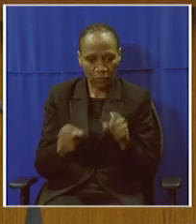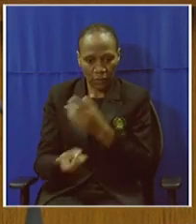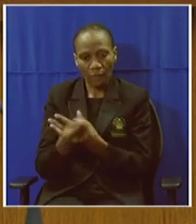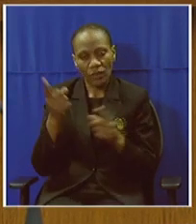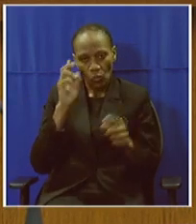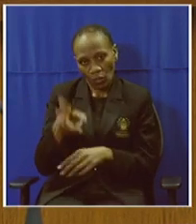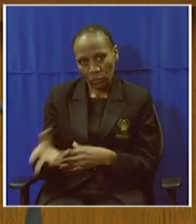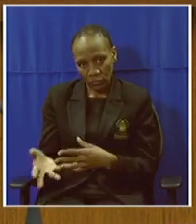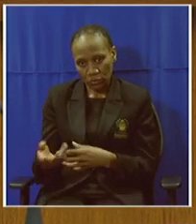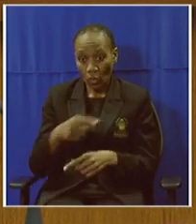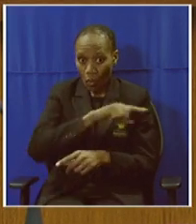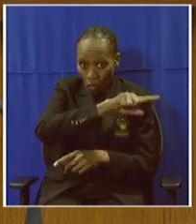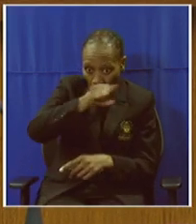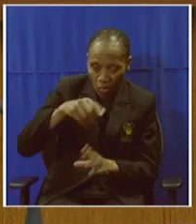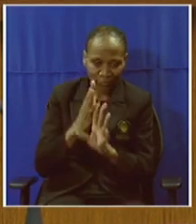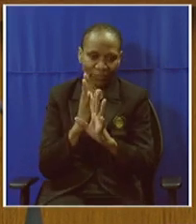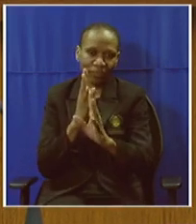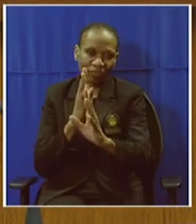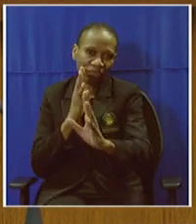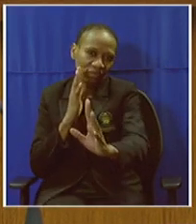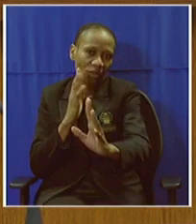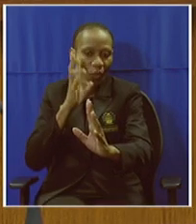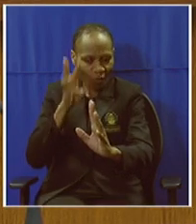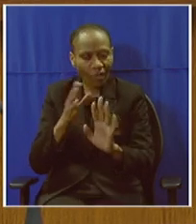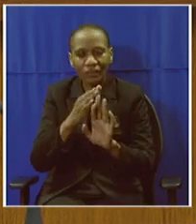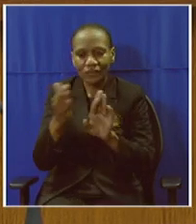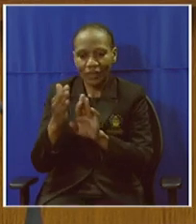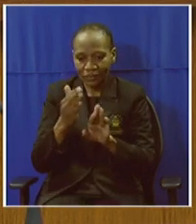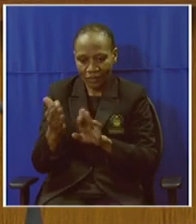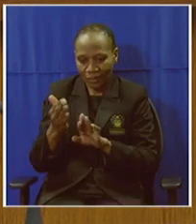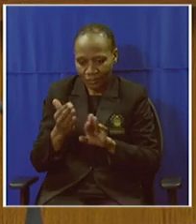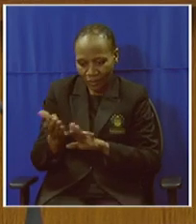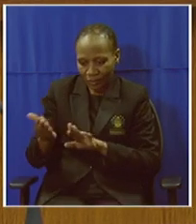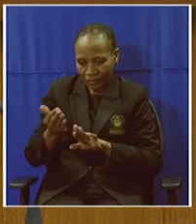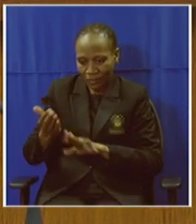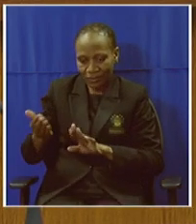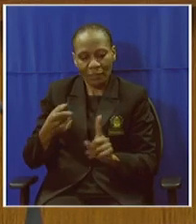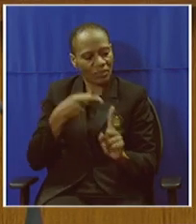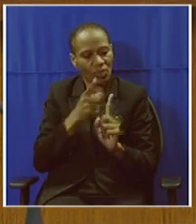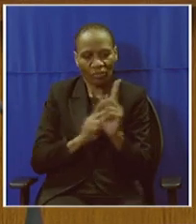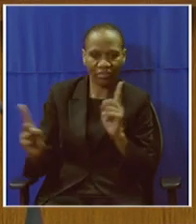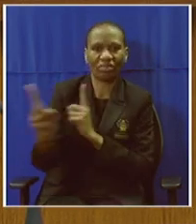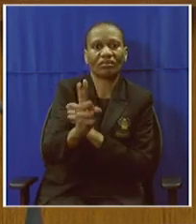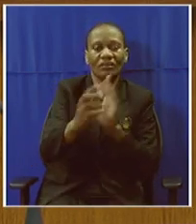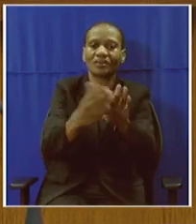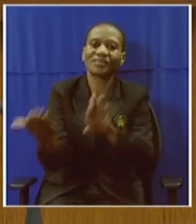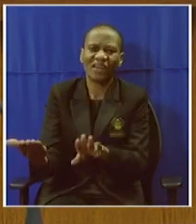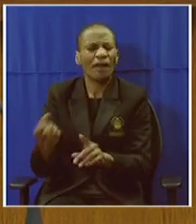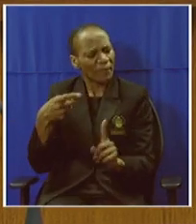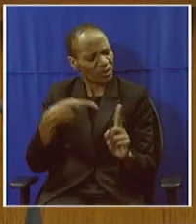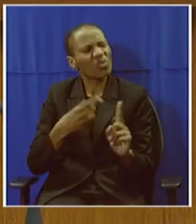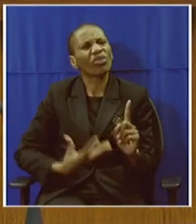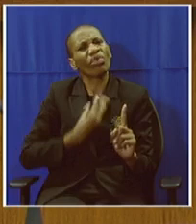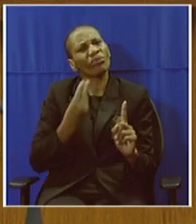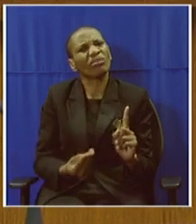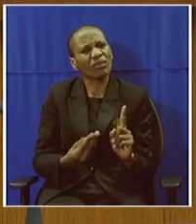are all in the queue to the grave, but apparently she jumped the queue because she was still very young, not expected